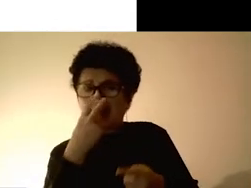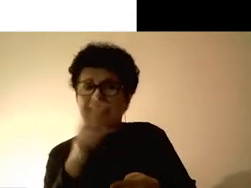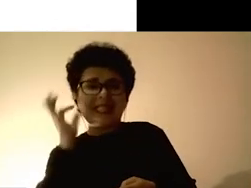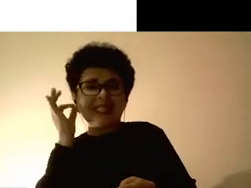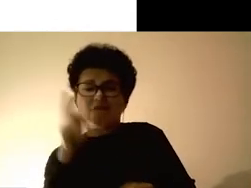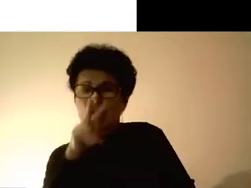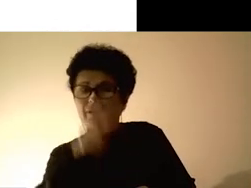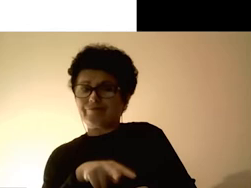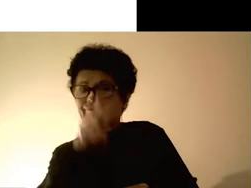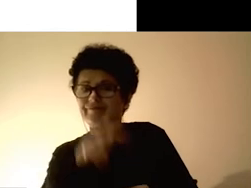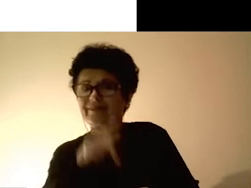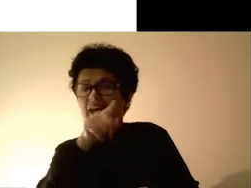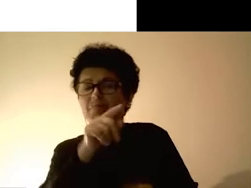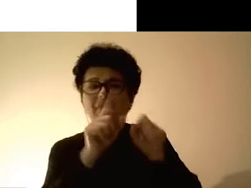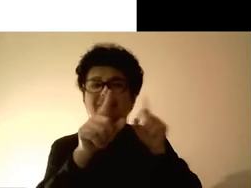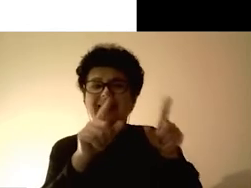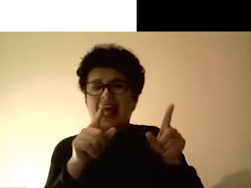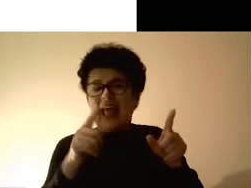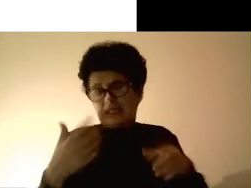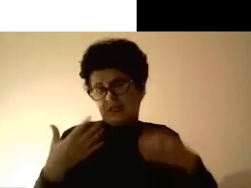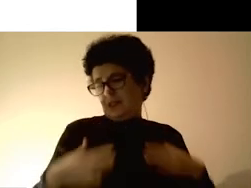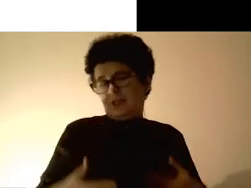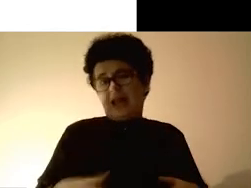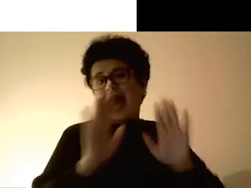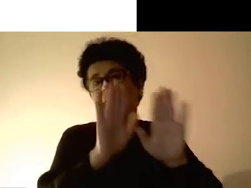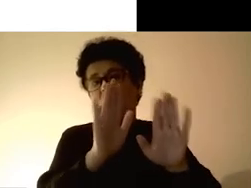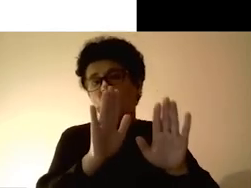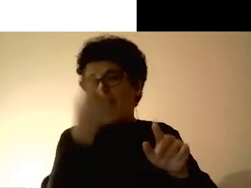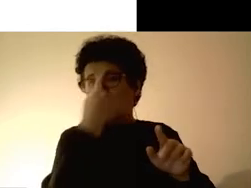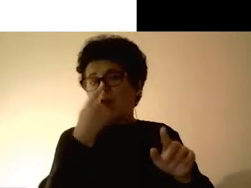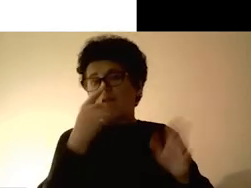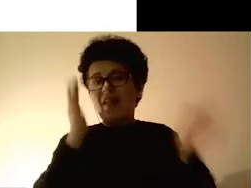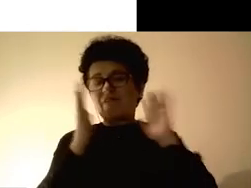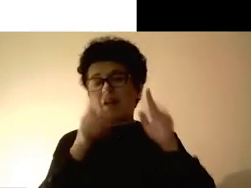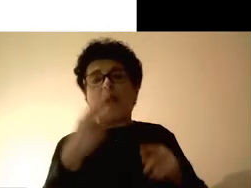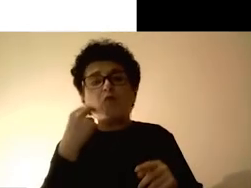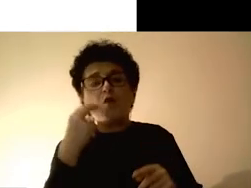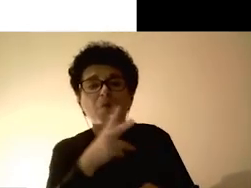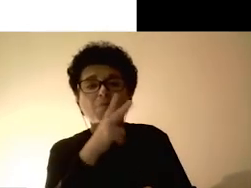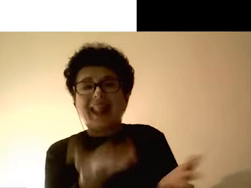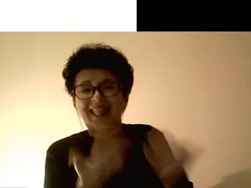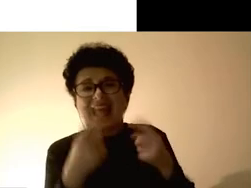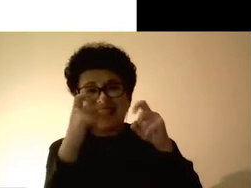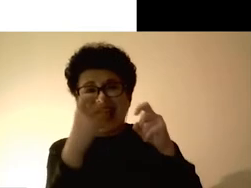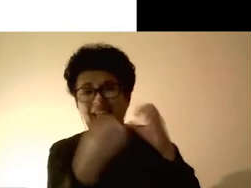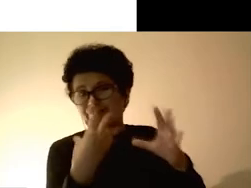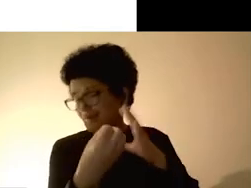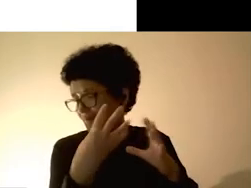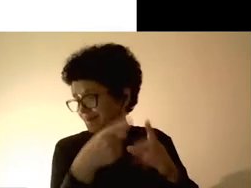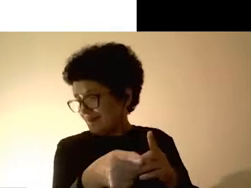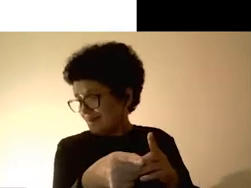pictures. So here the girls are making their own initiative. The boy is just